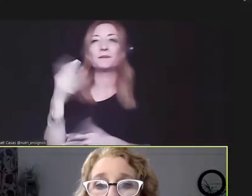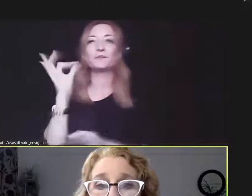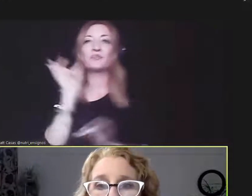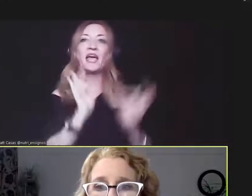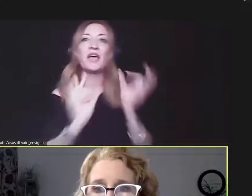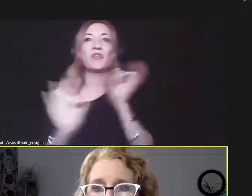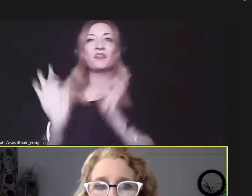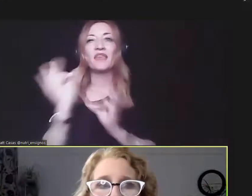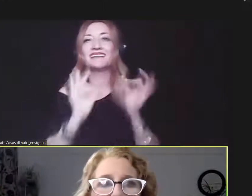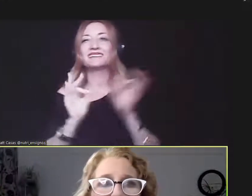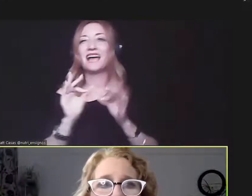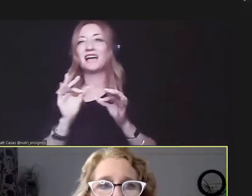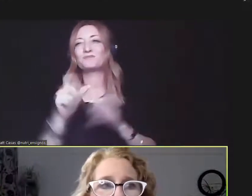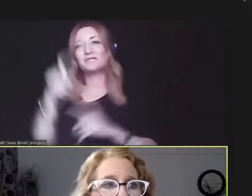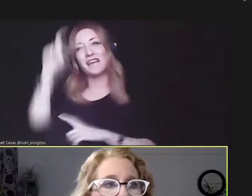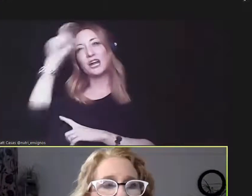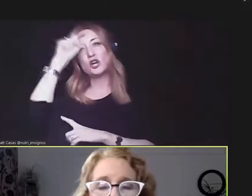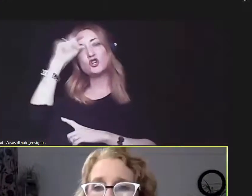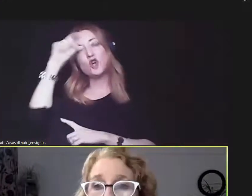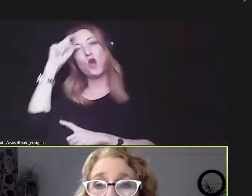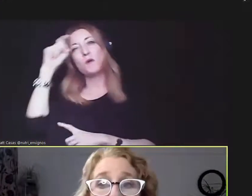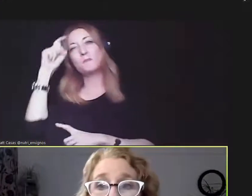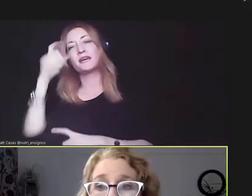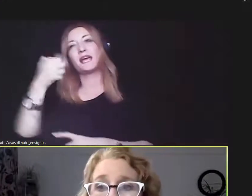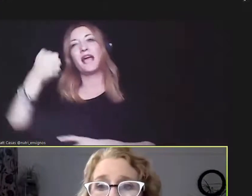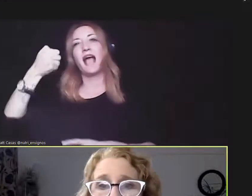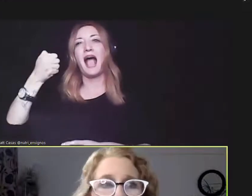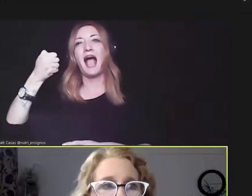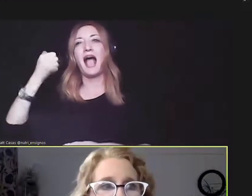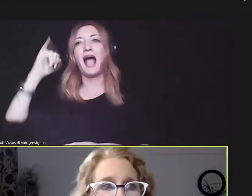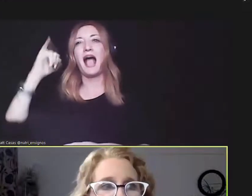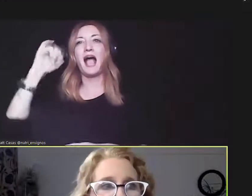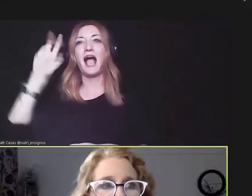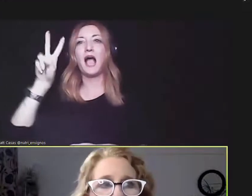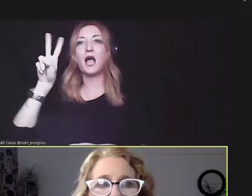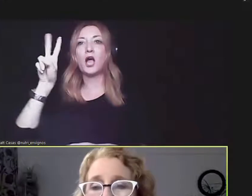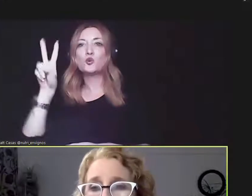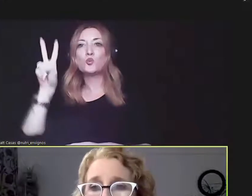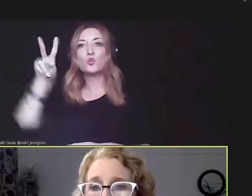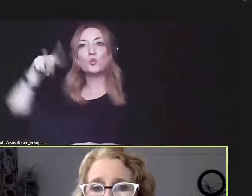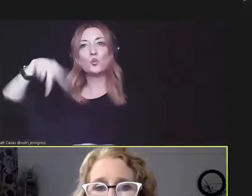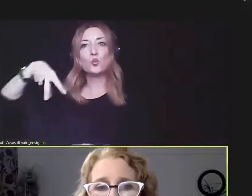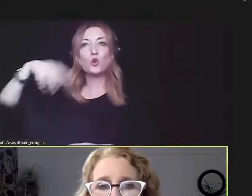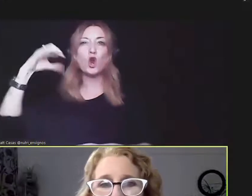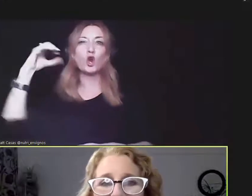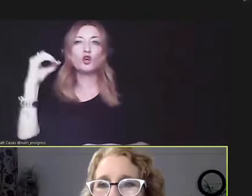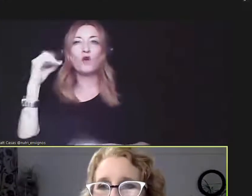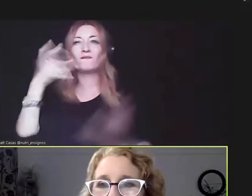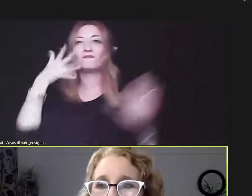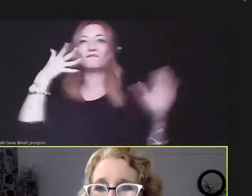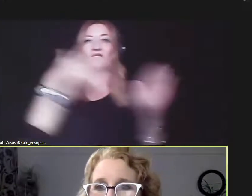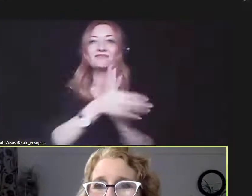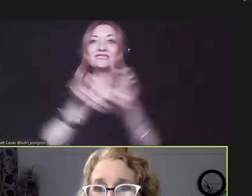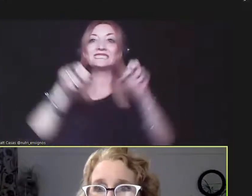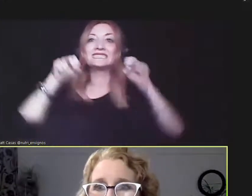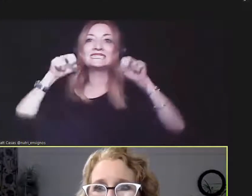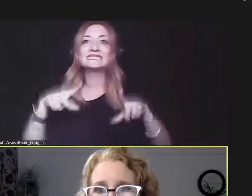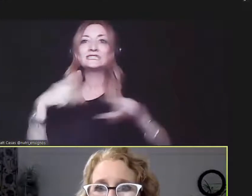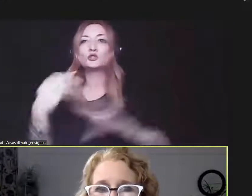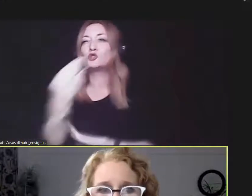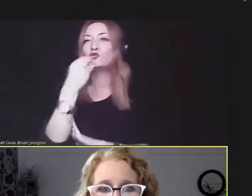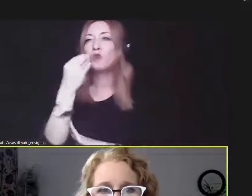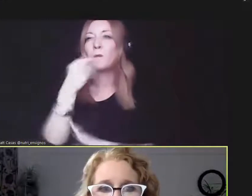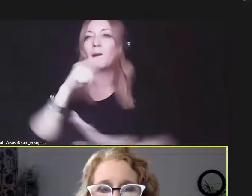this strict kind of diet of maybe fruits and vegetables, fruit juices, and of course, lots